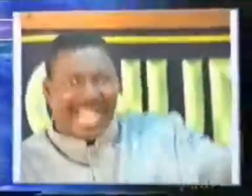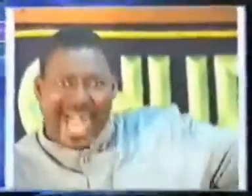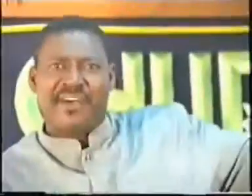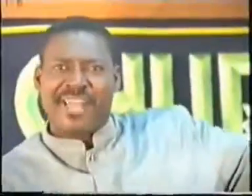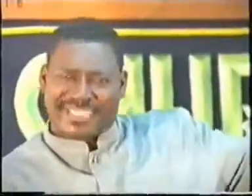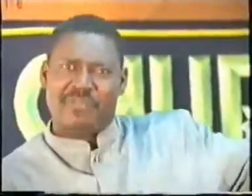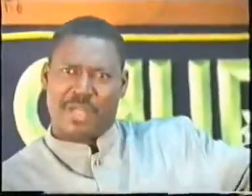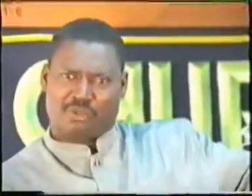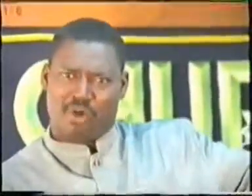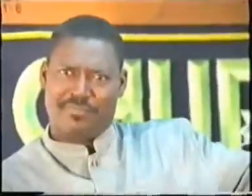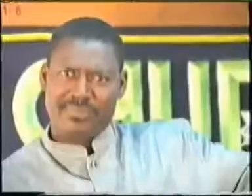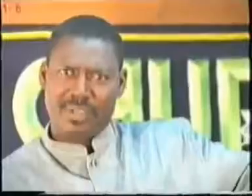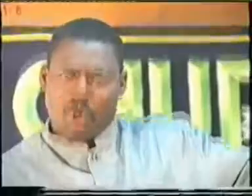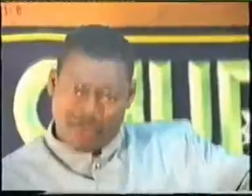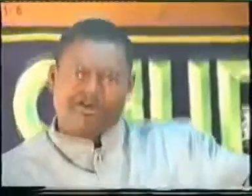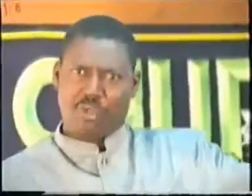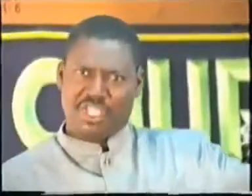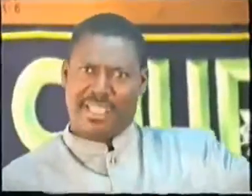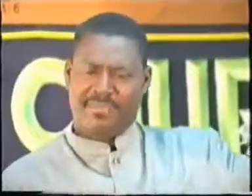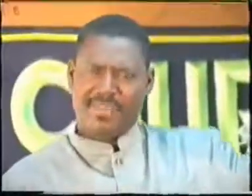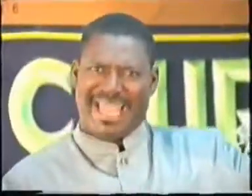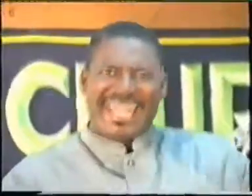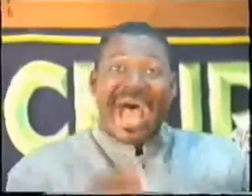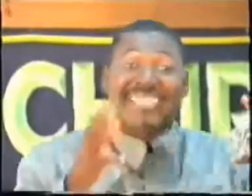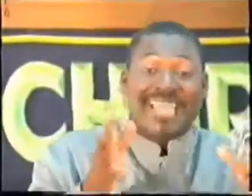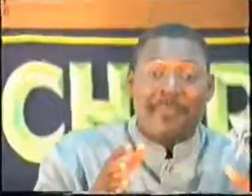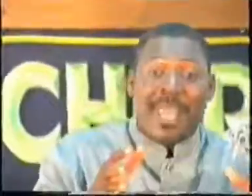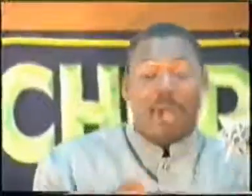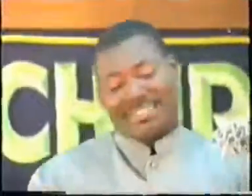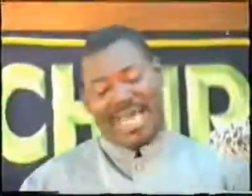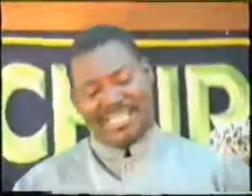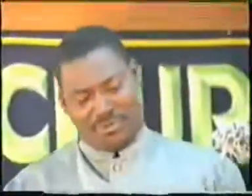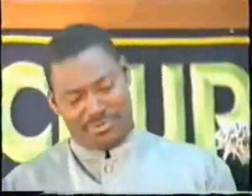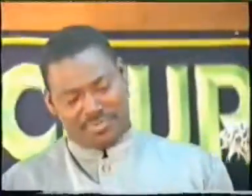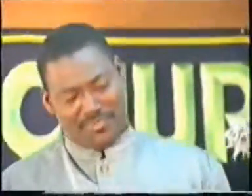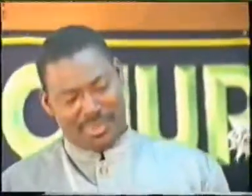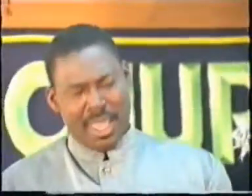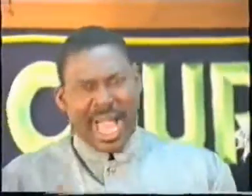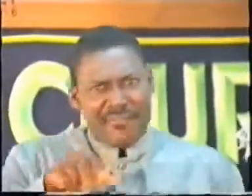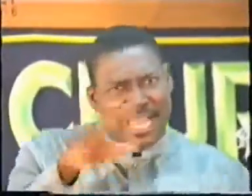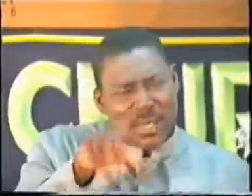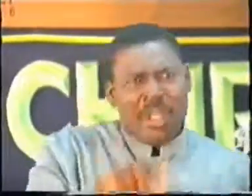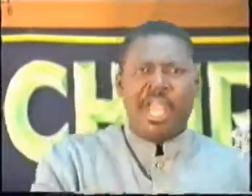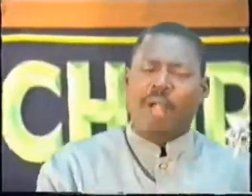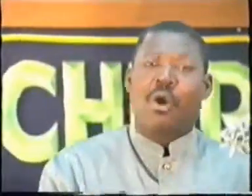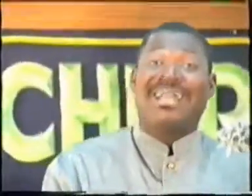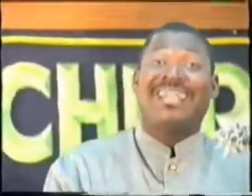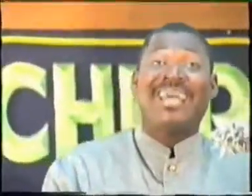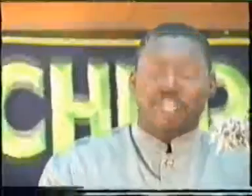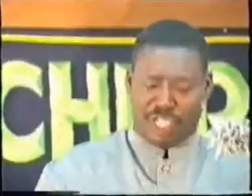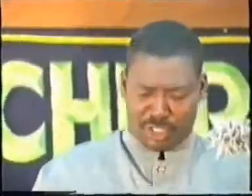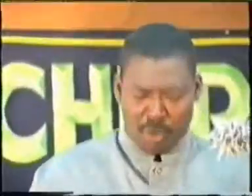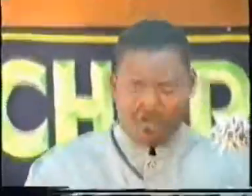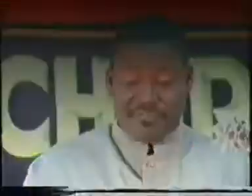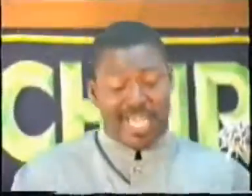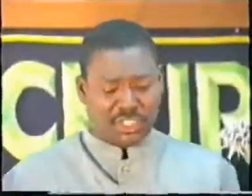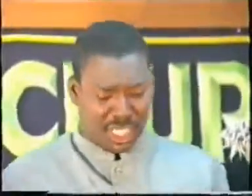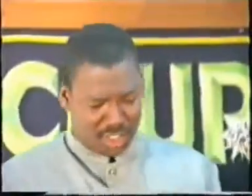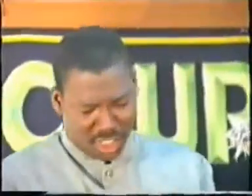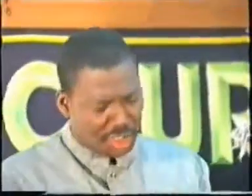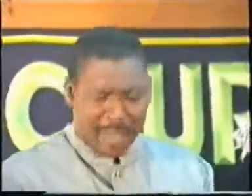or crystal. And my obewu, yeah, and what Calvary, I said, you know, so. Or for what you mean, not a sem, and was adi. I've